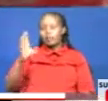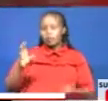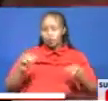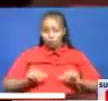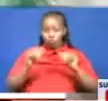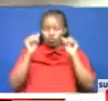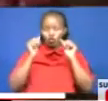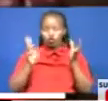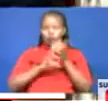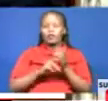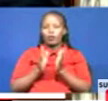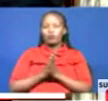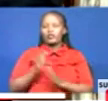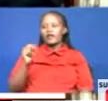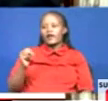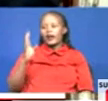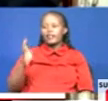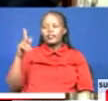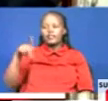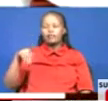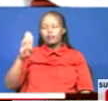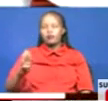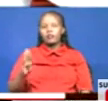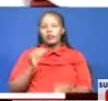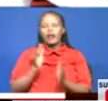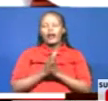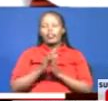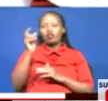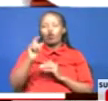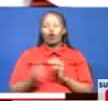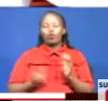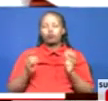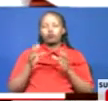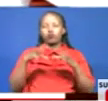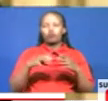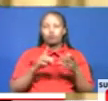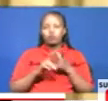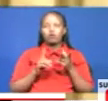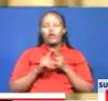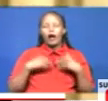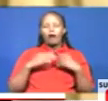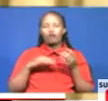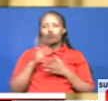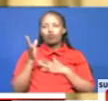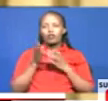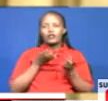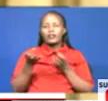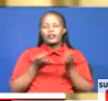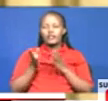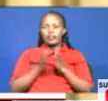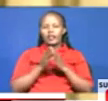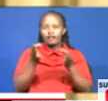and Produce Board and local and regional financial intermediaries, specializing in trade and commodity financing.